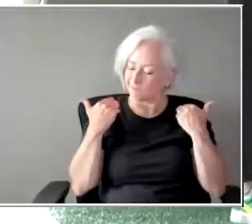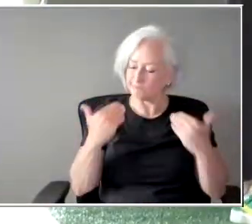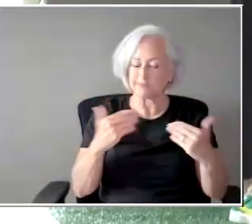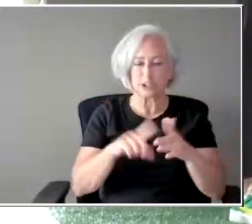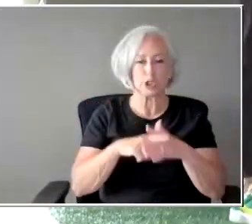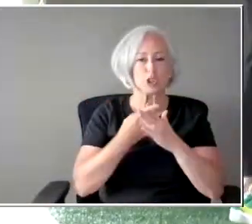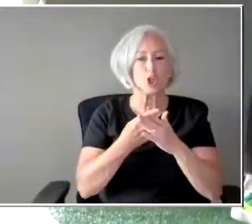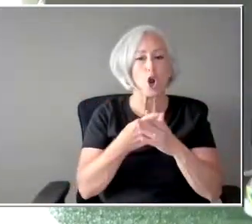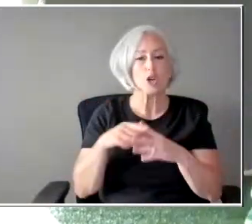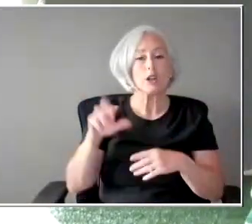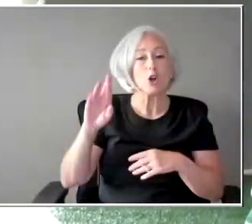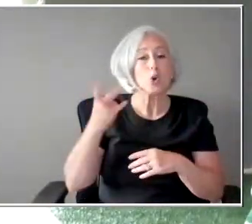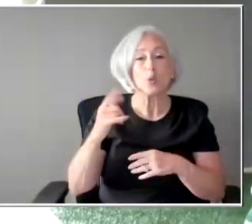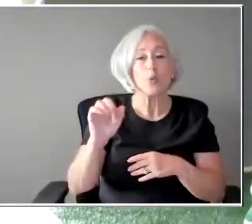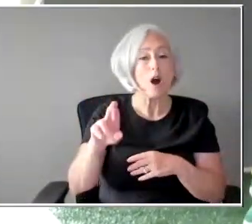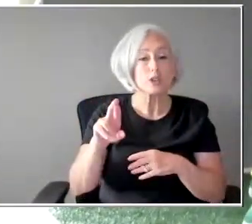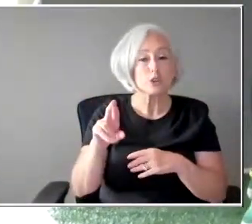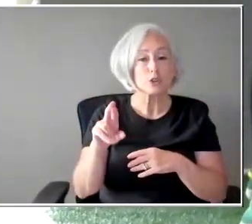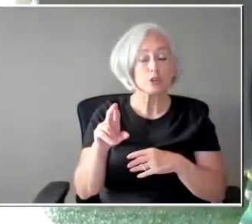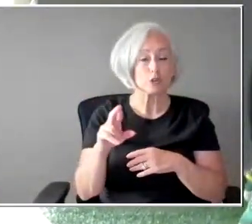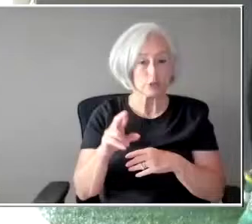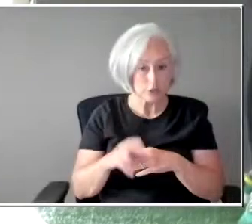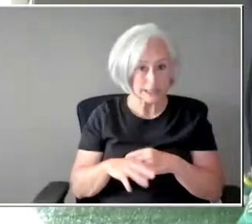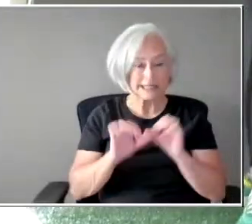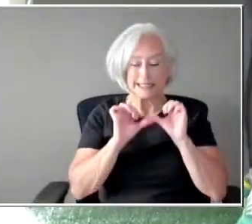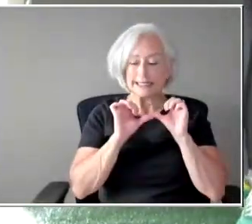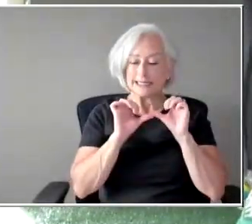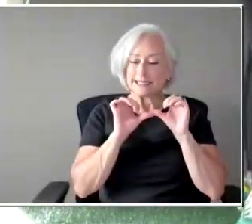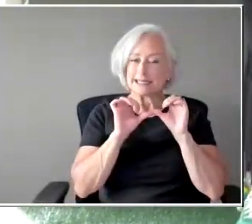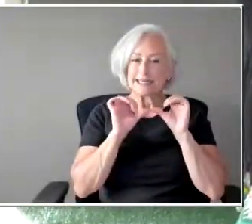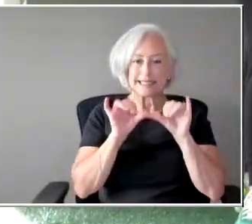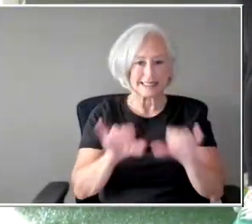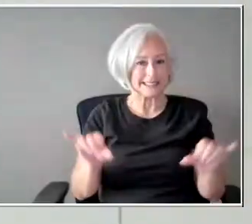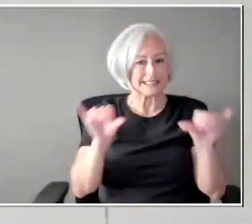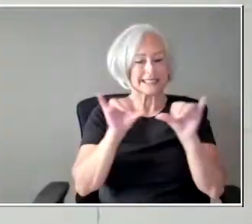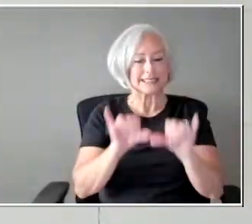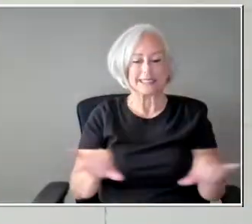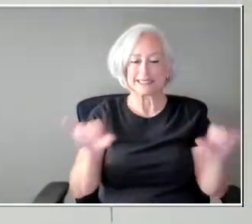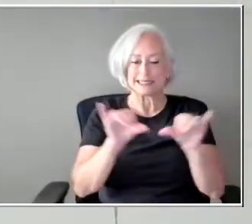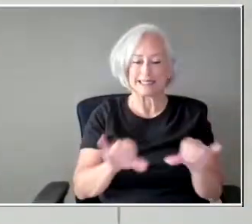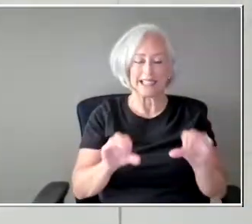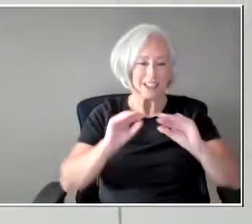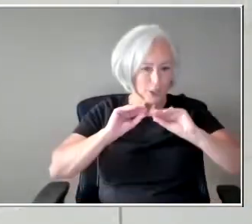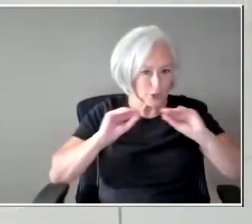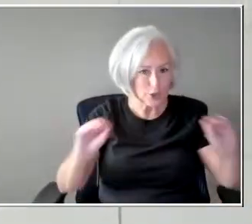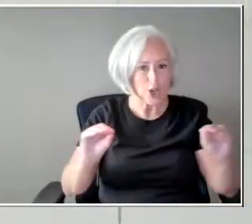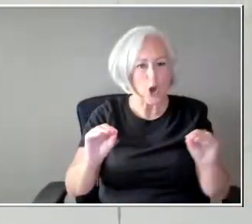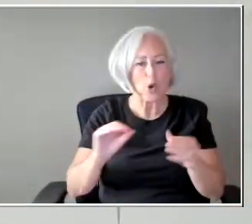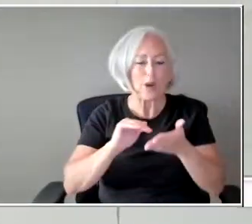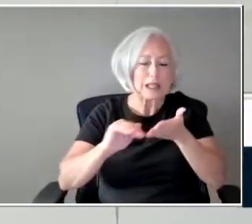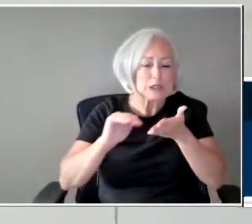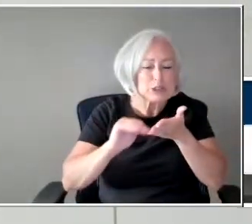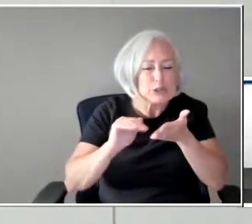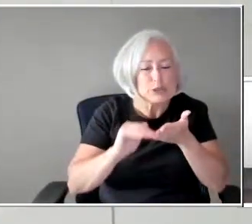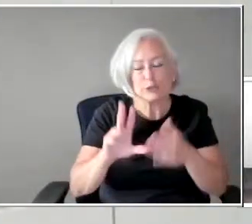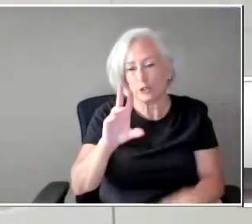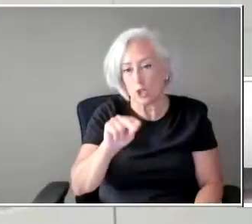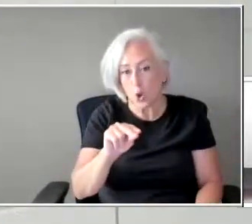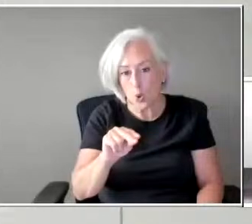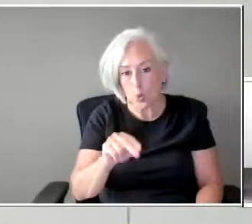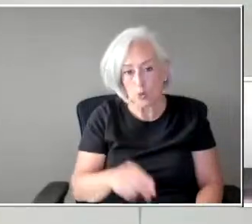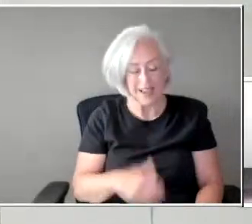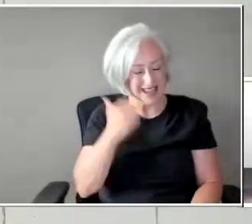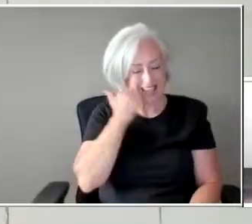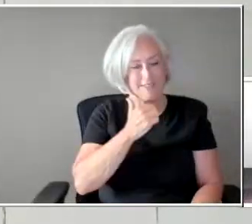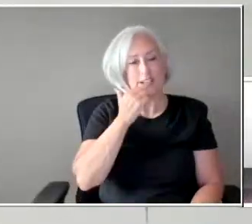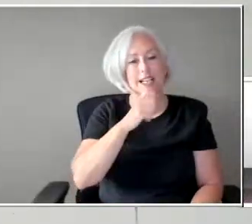with? Consistency is key. As Kelsey said, no excuses. Every day we should be using our body, and your body is going